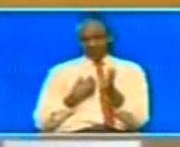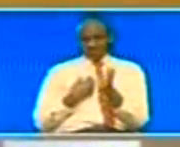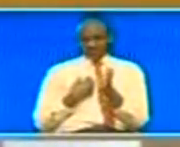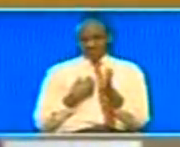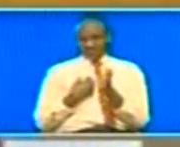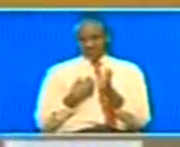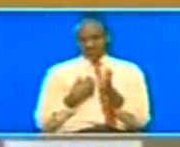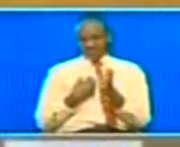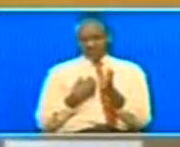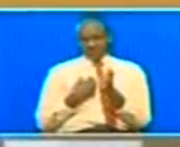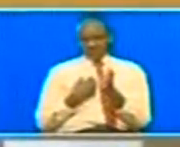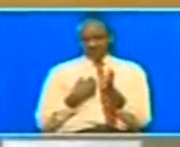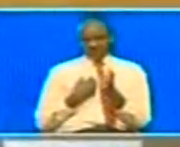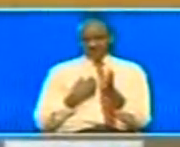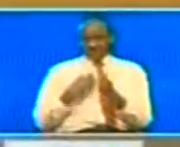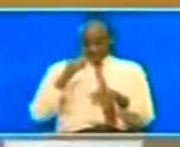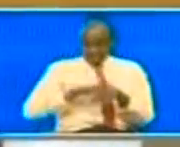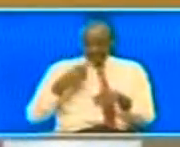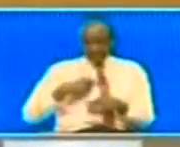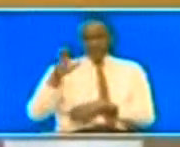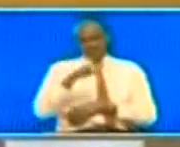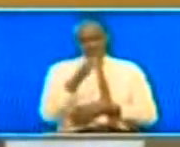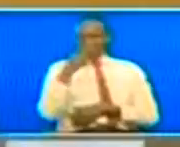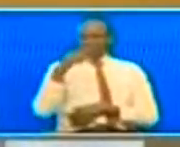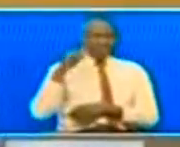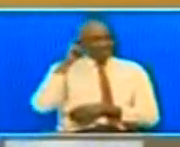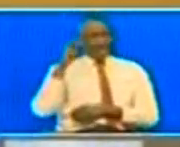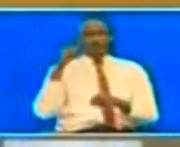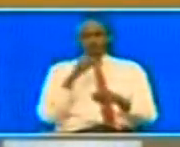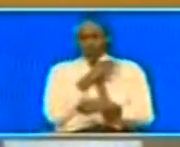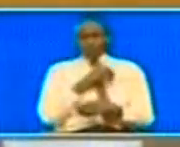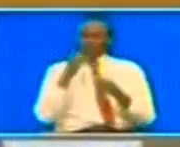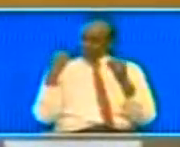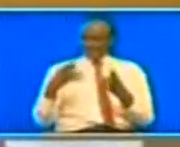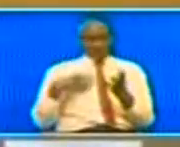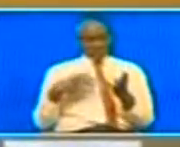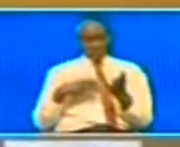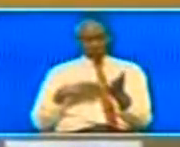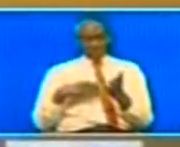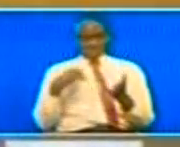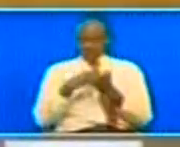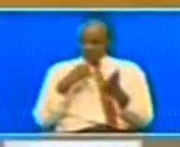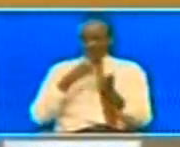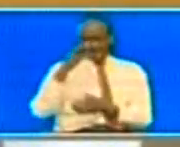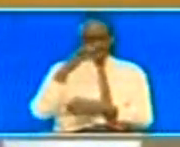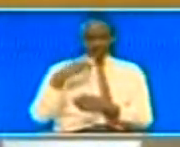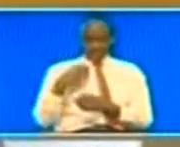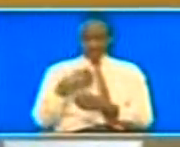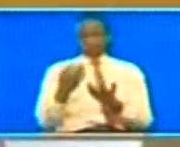Ever since I've come into Parliament, I've had so many complaints from so many people, including members of my